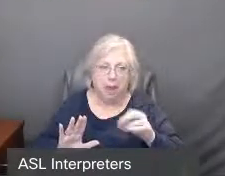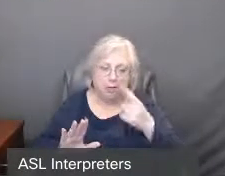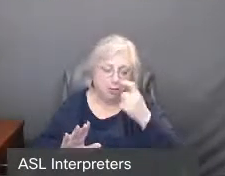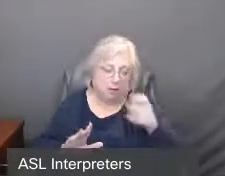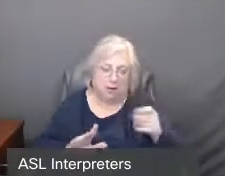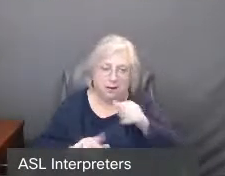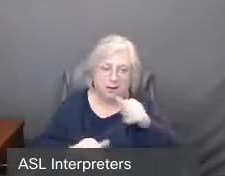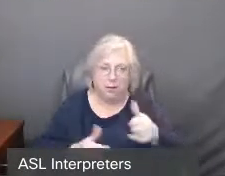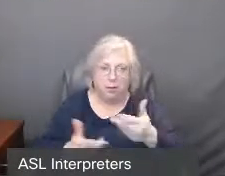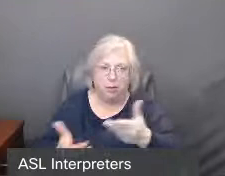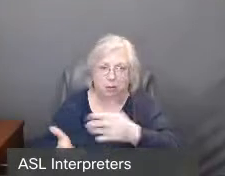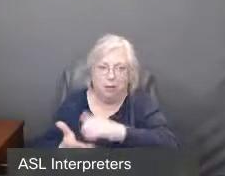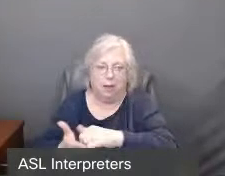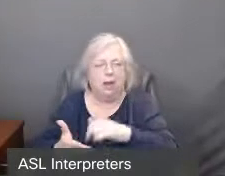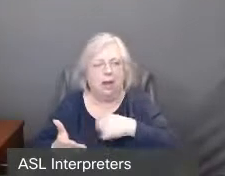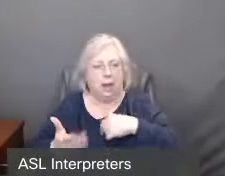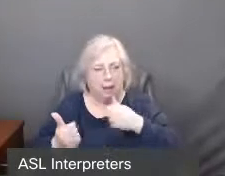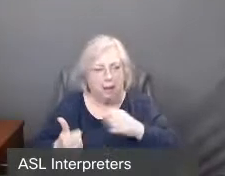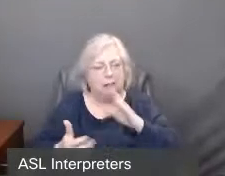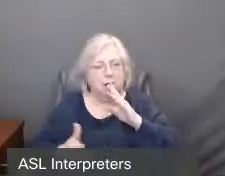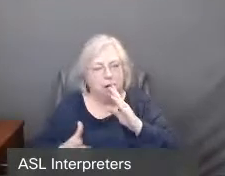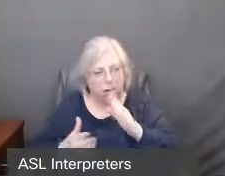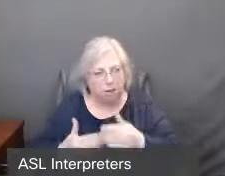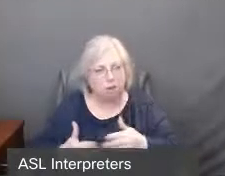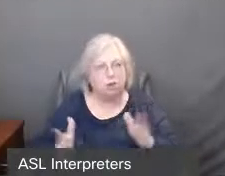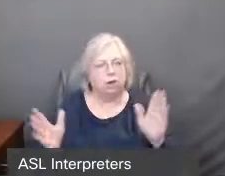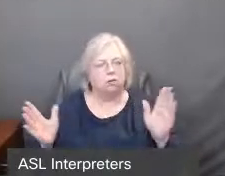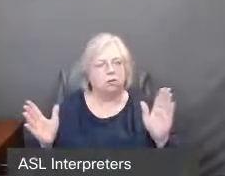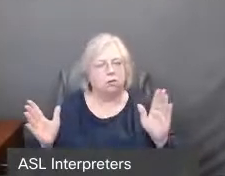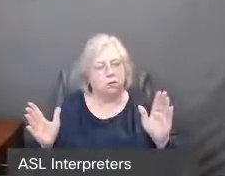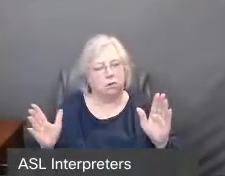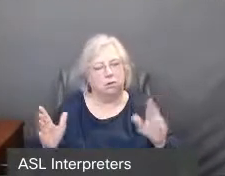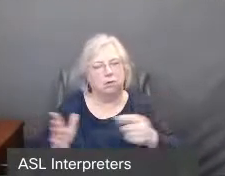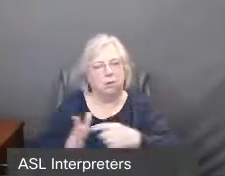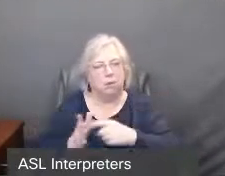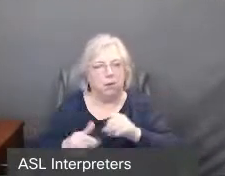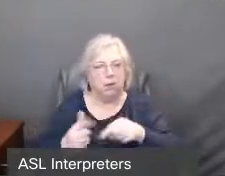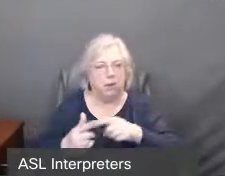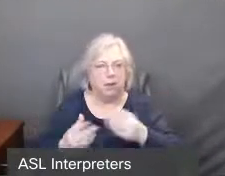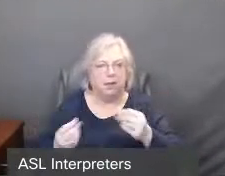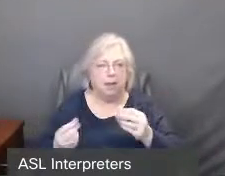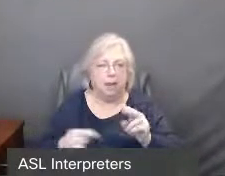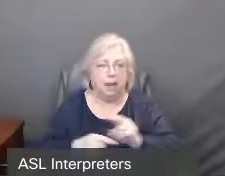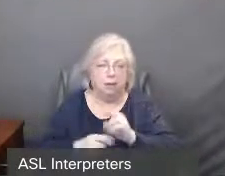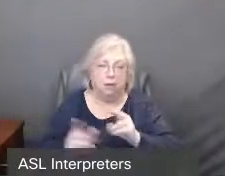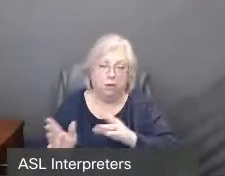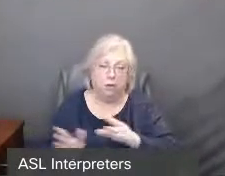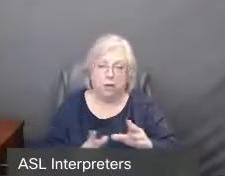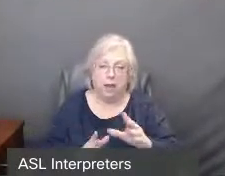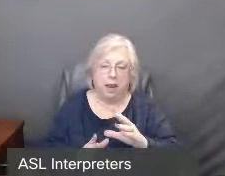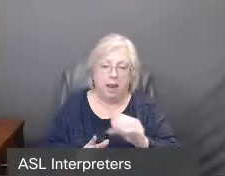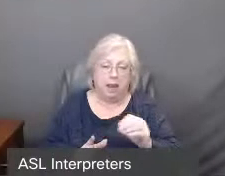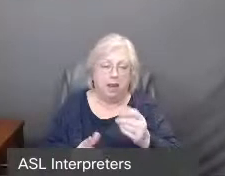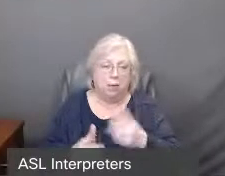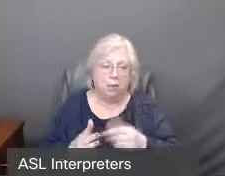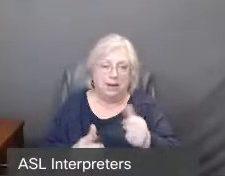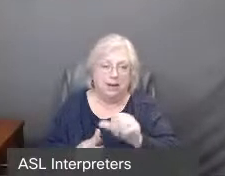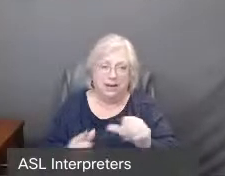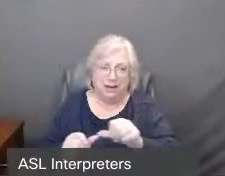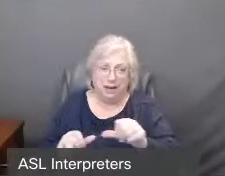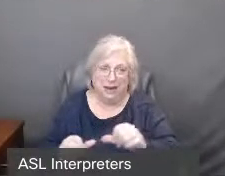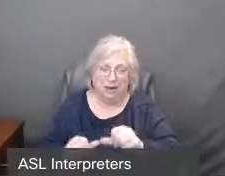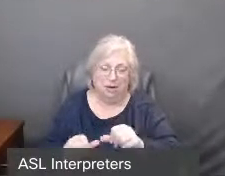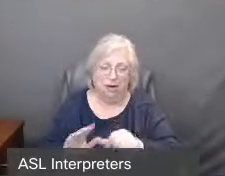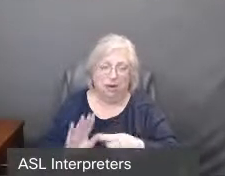proposed. I can talk in generalities in regards to the land use plan and what any area is that is shown